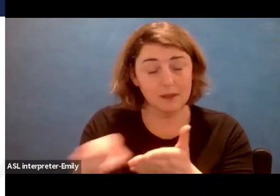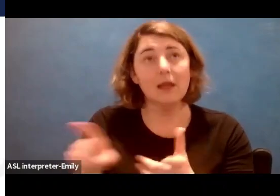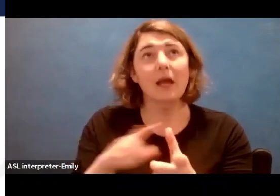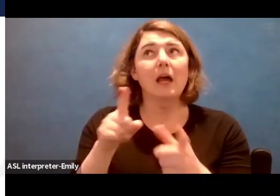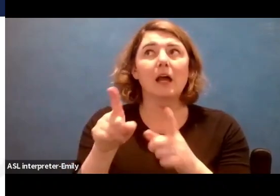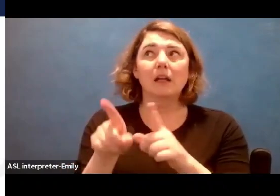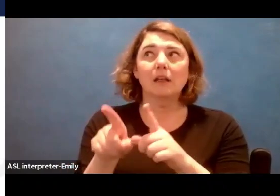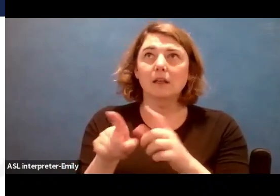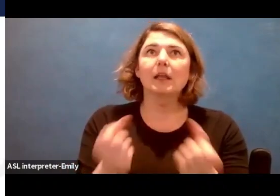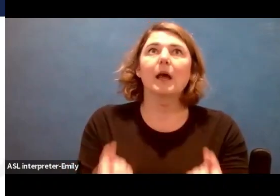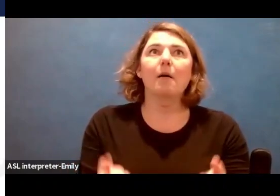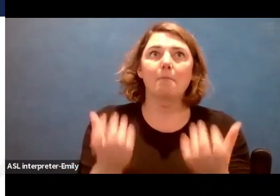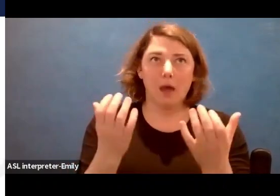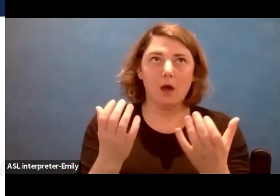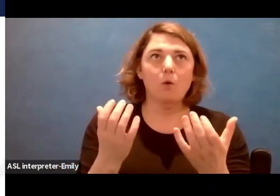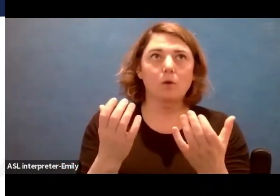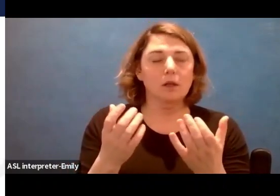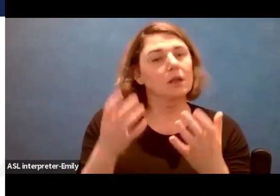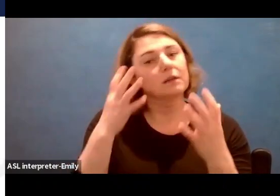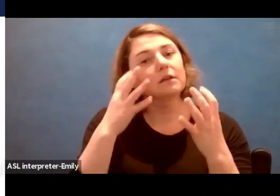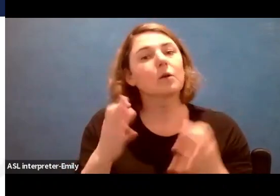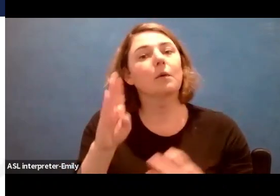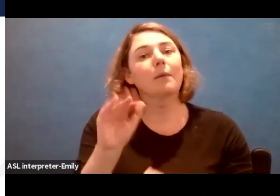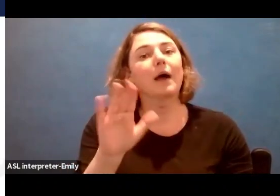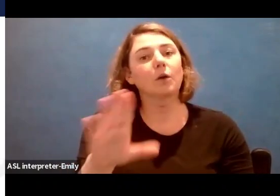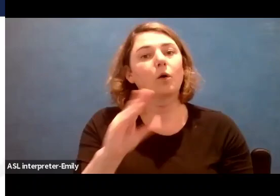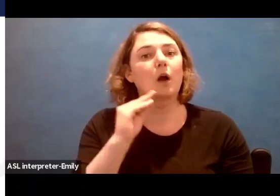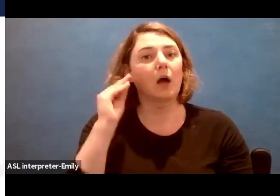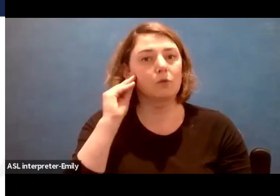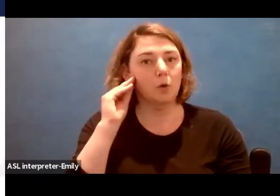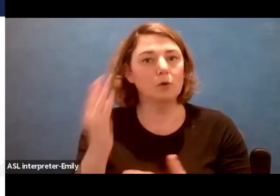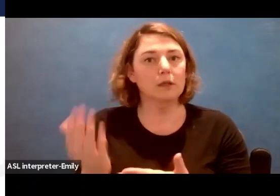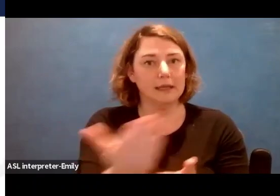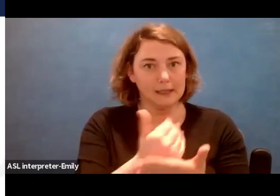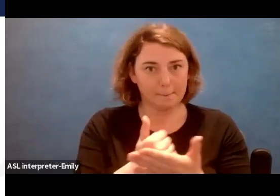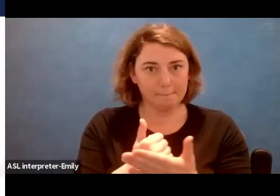is determined by your household income.